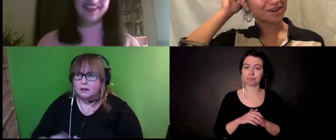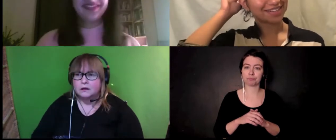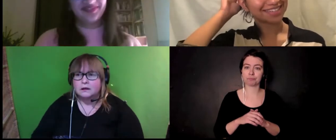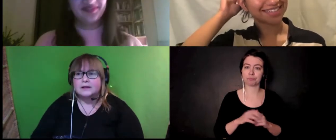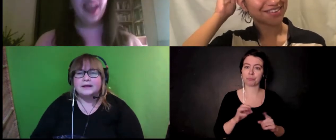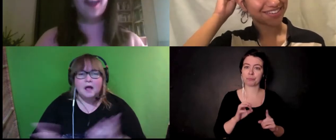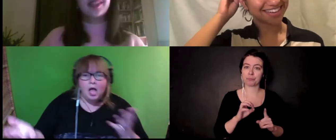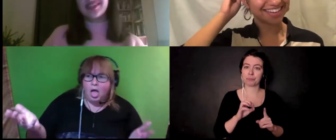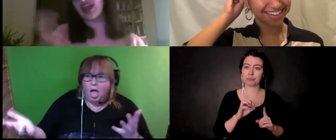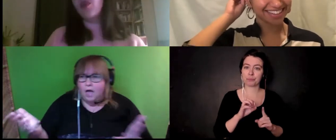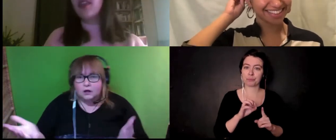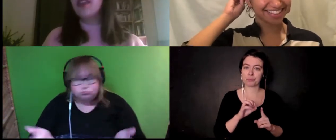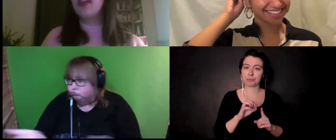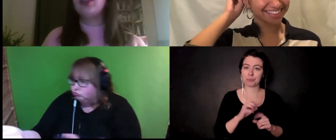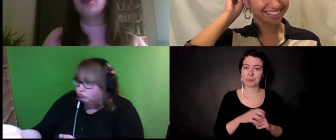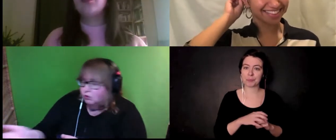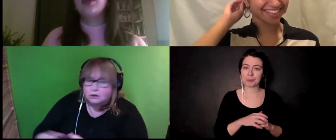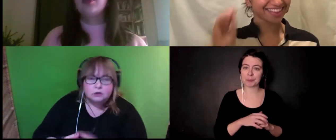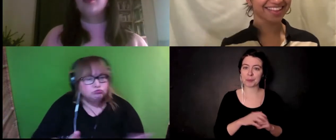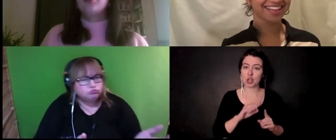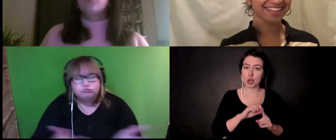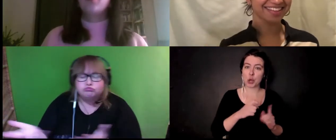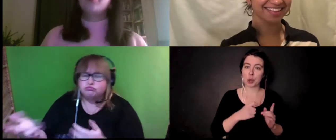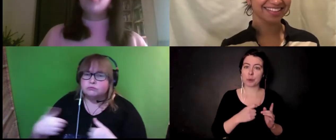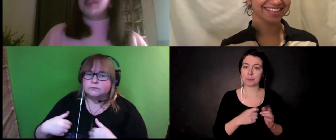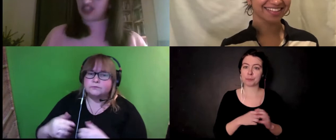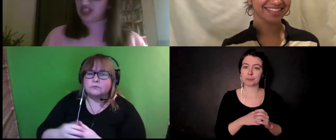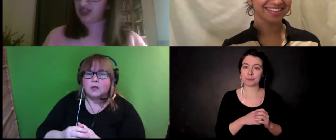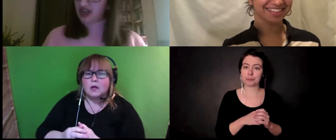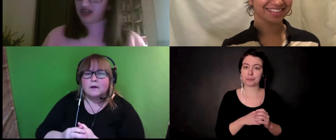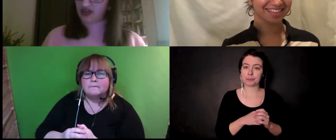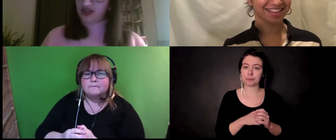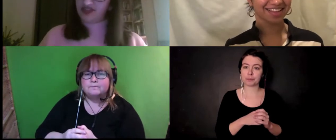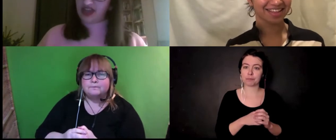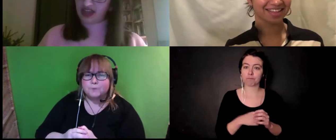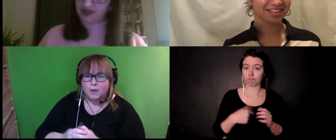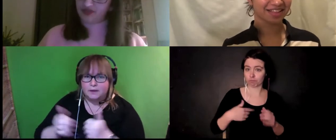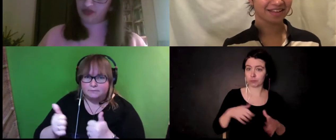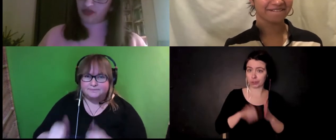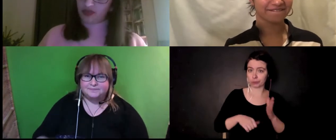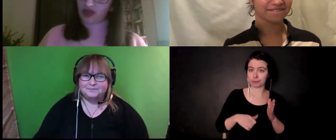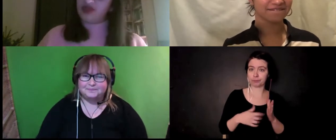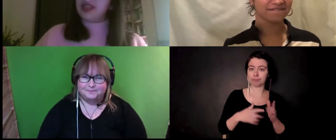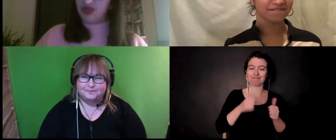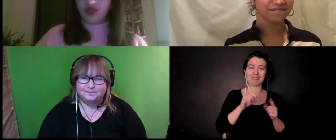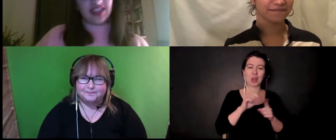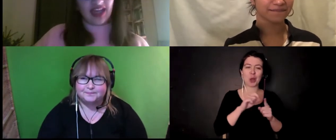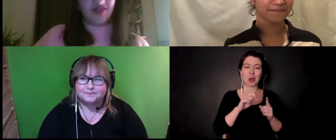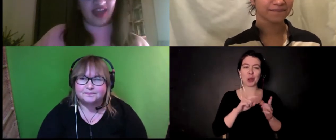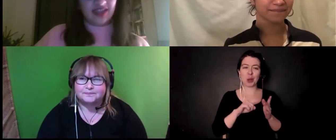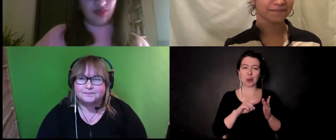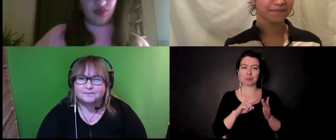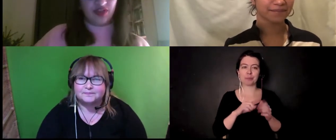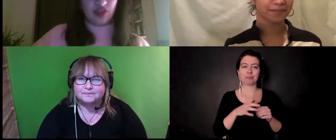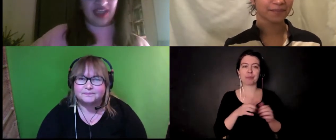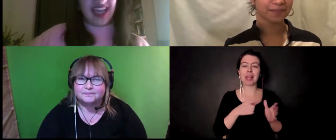go on. Whether, you know, whether it was actually like a love, like it was important to have